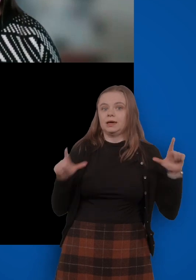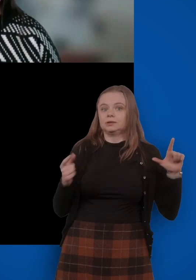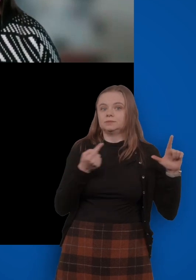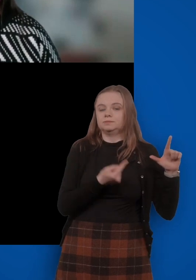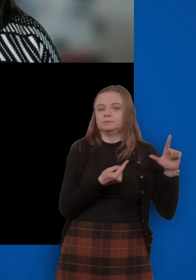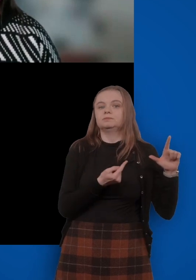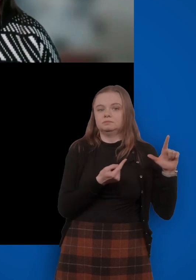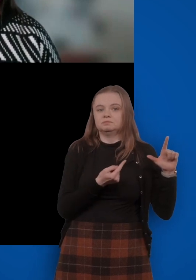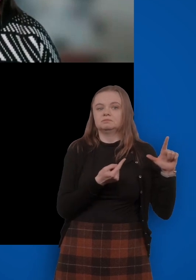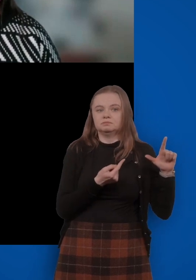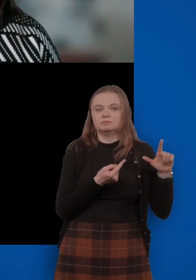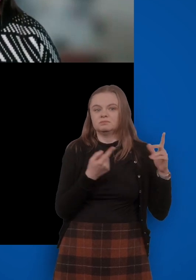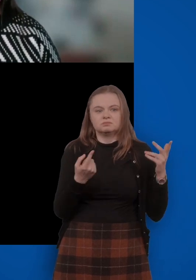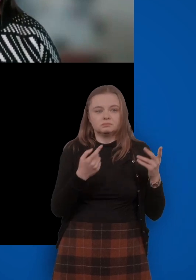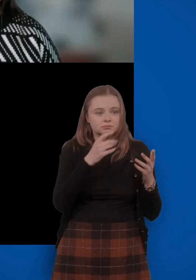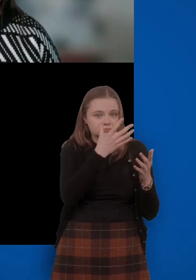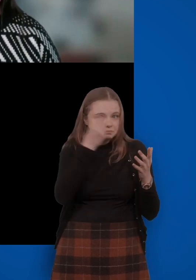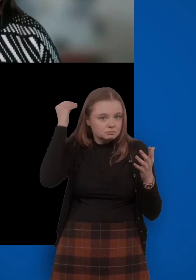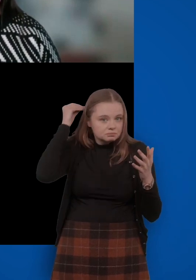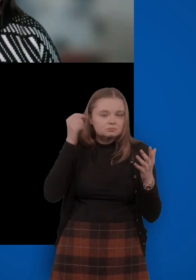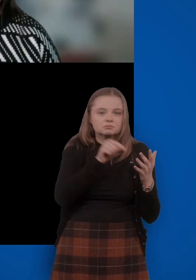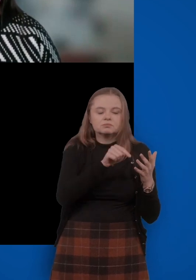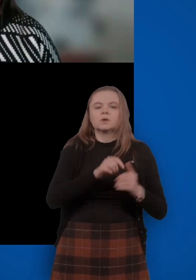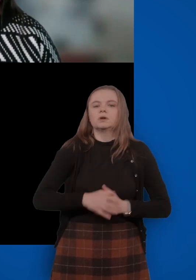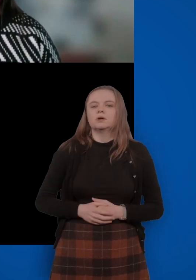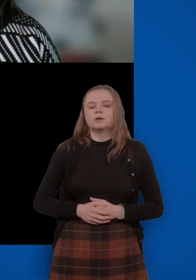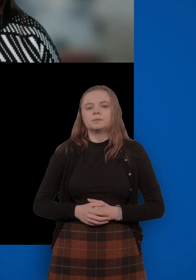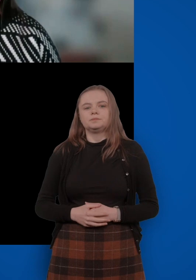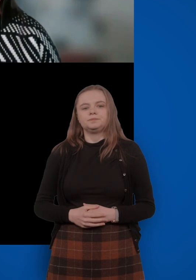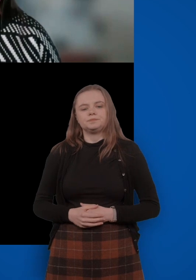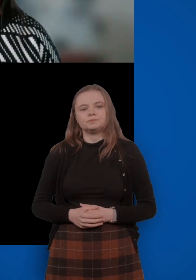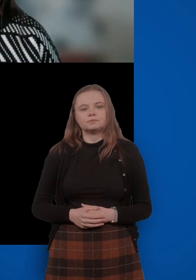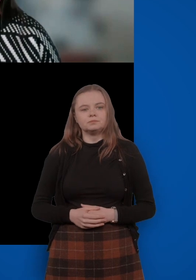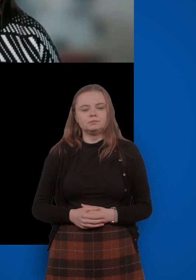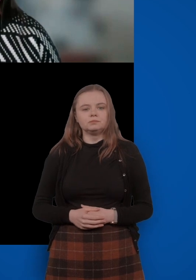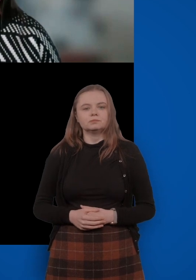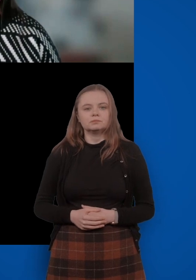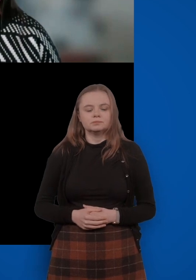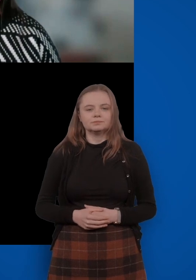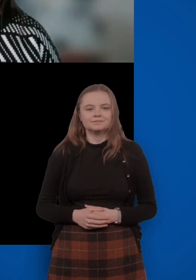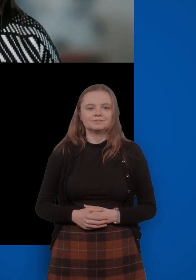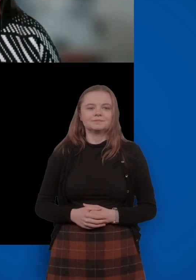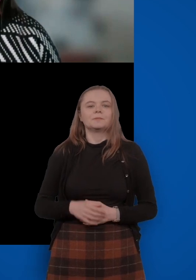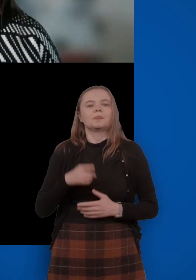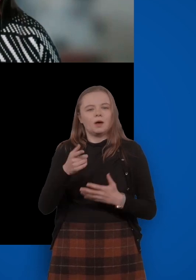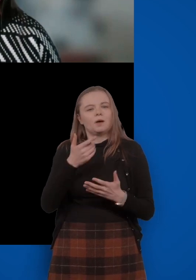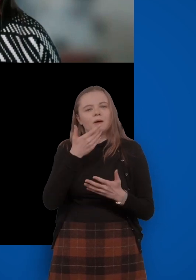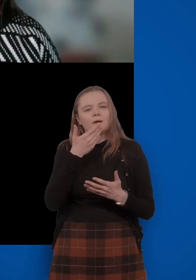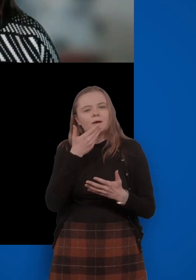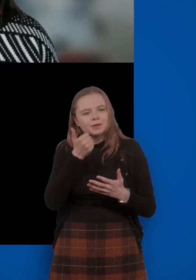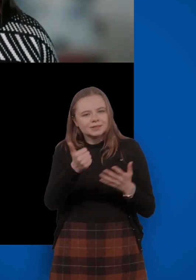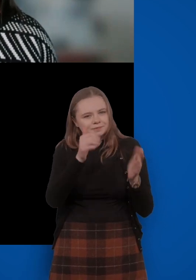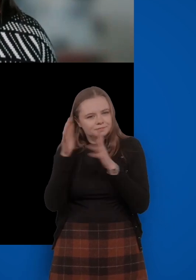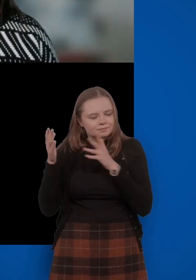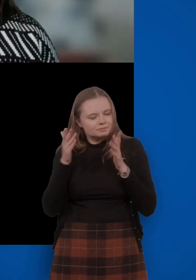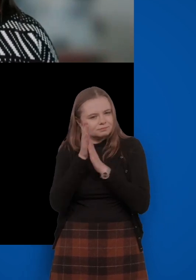sort of a takeaway slide. For what it's worth, in spirit anyway, please join me in giving